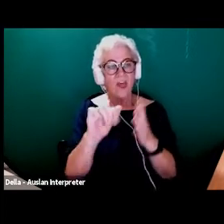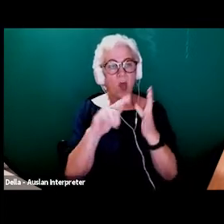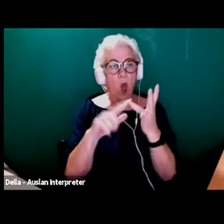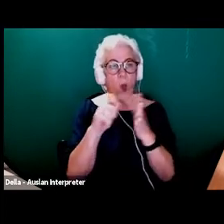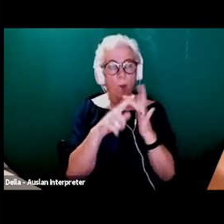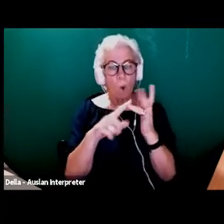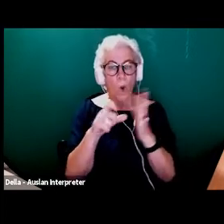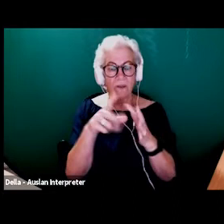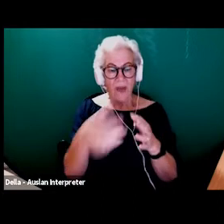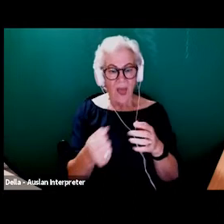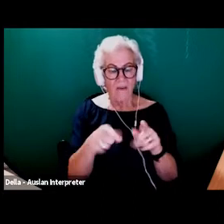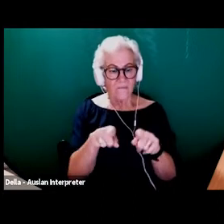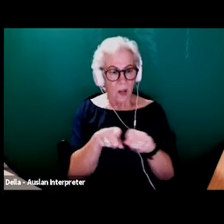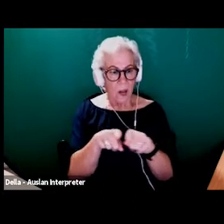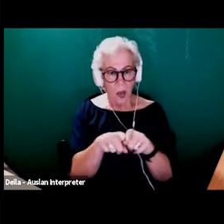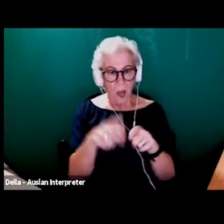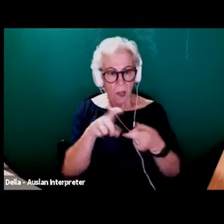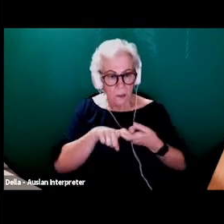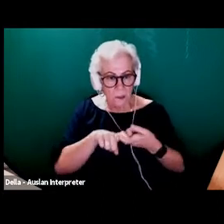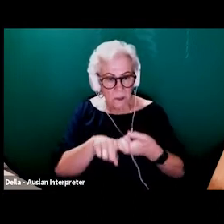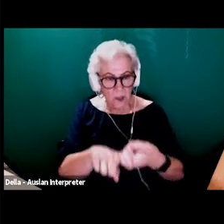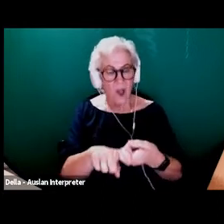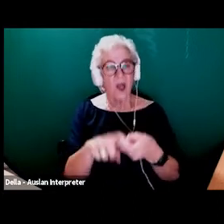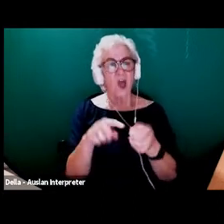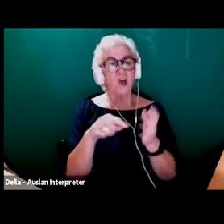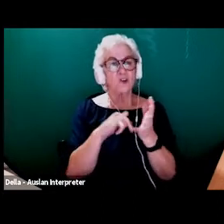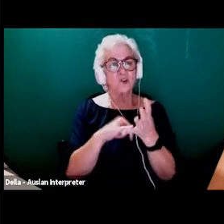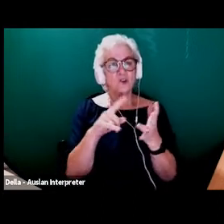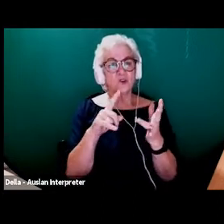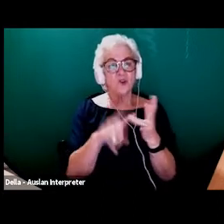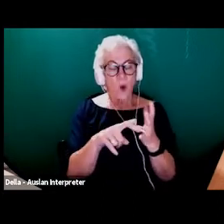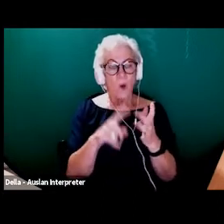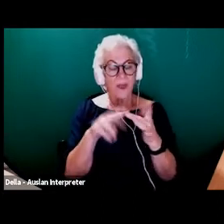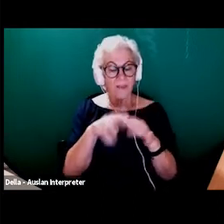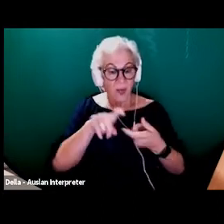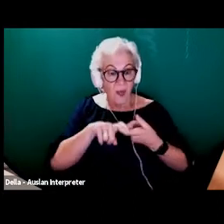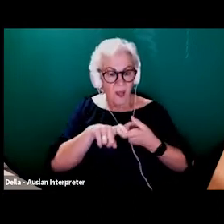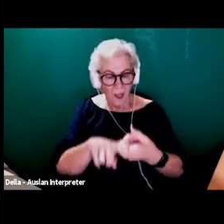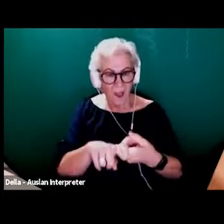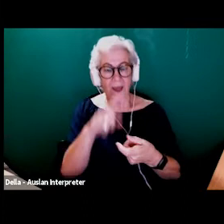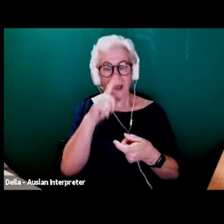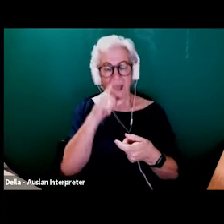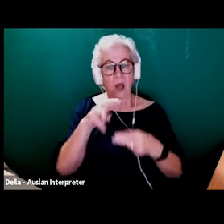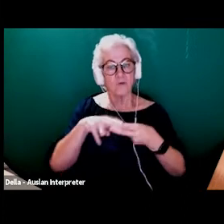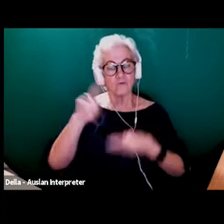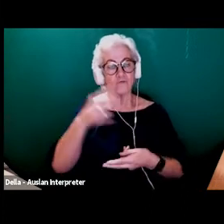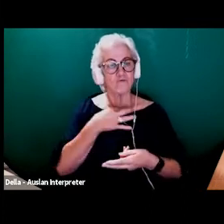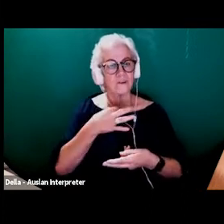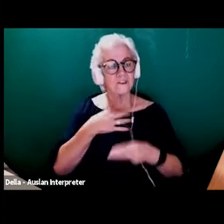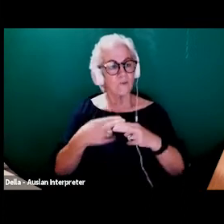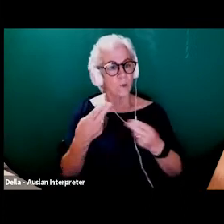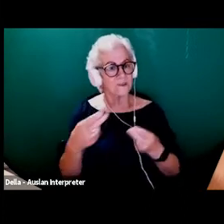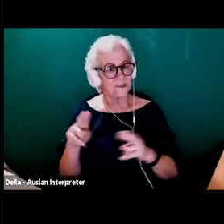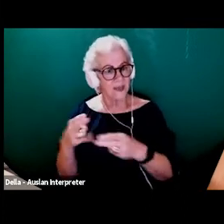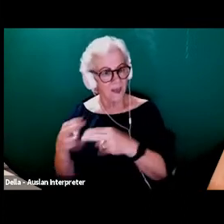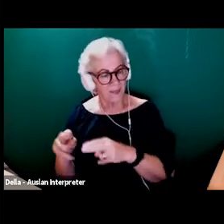Tom, retention in treatment reduces mortality risk, but is also important in a range of other outcomes.